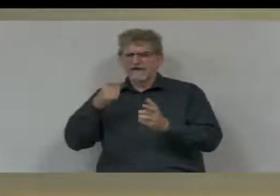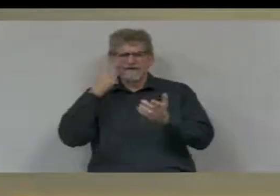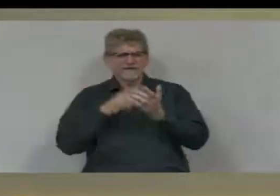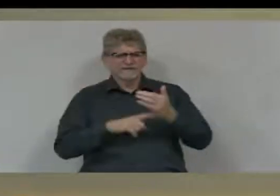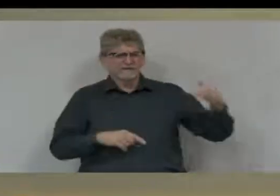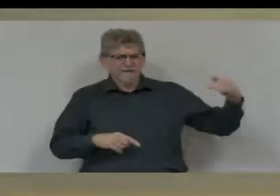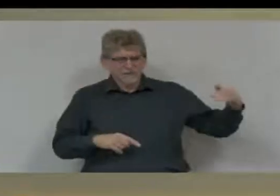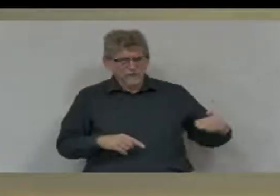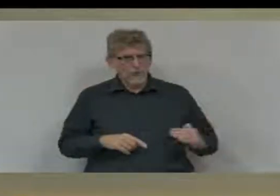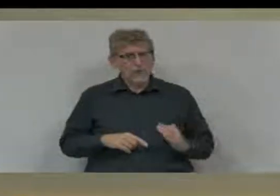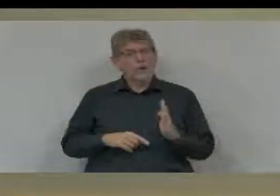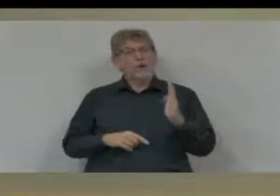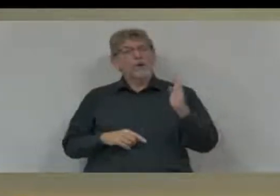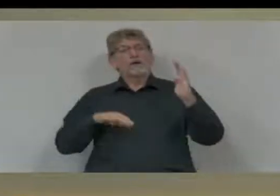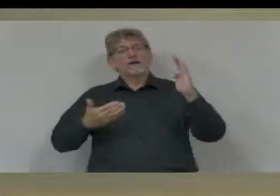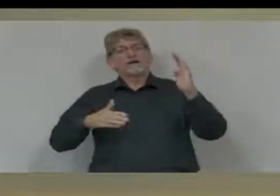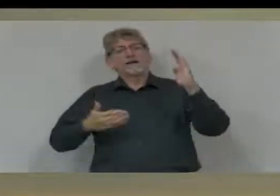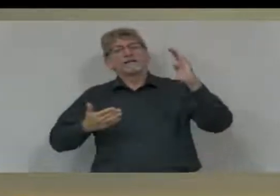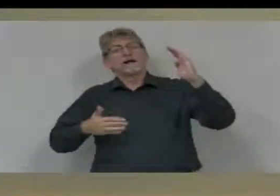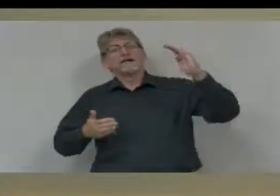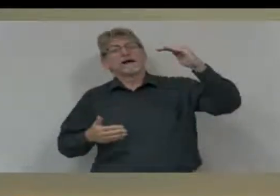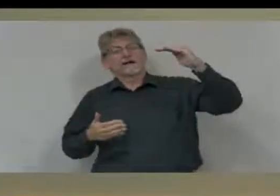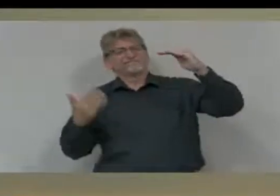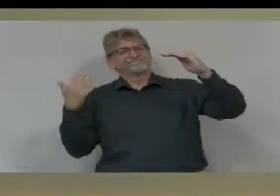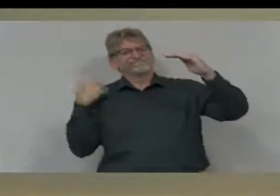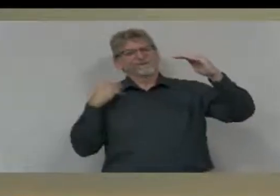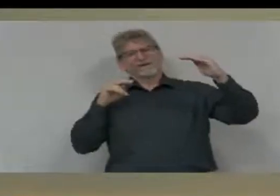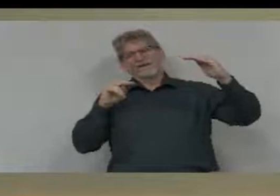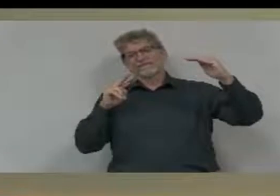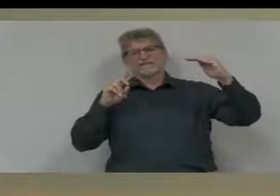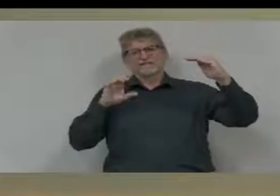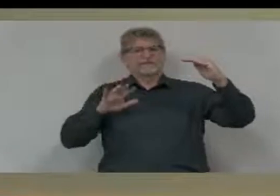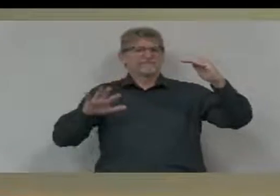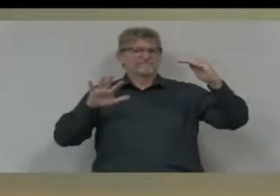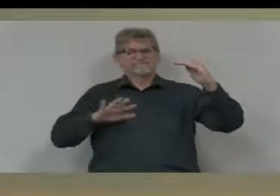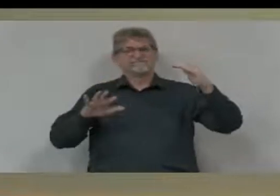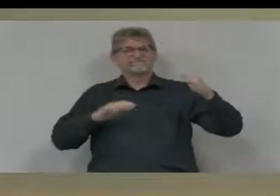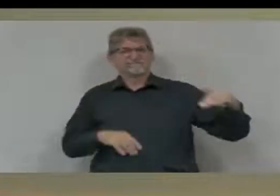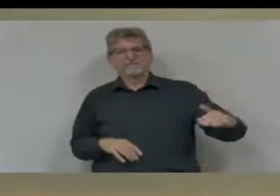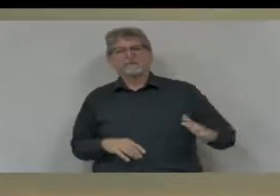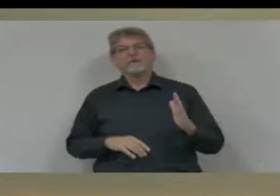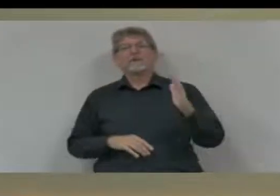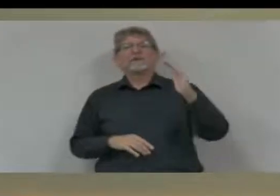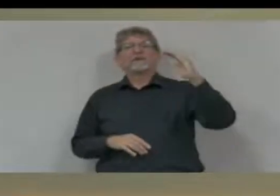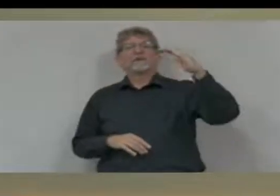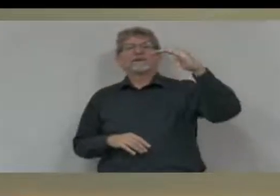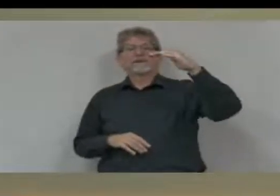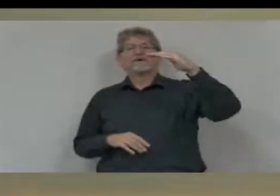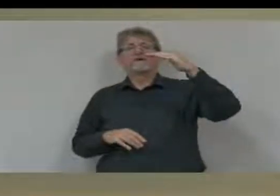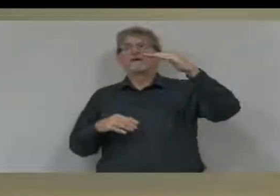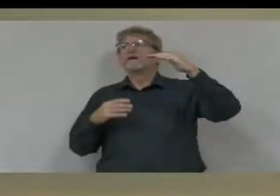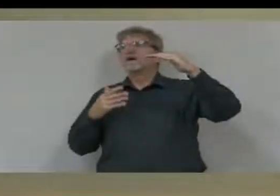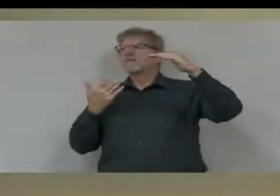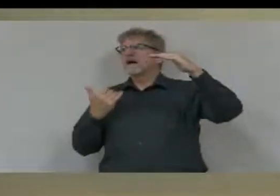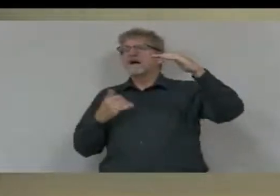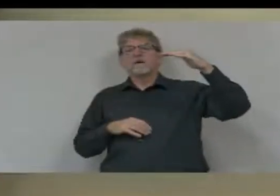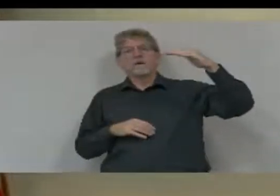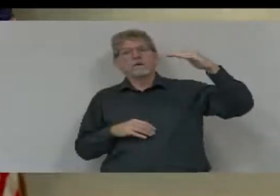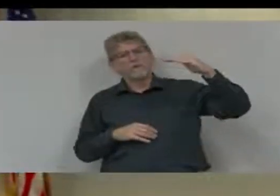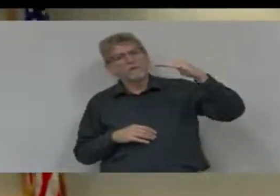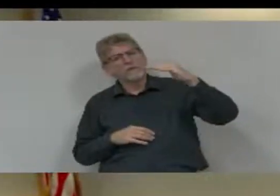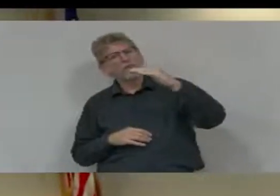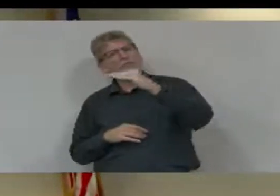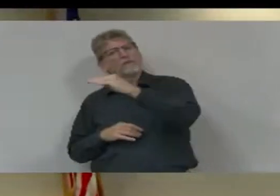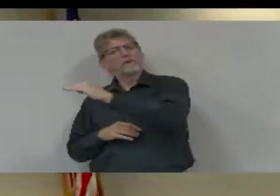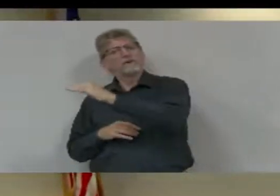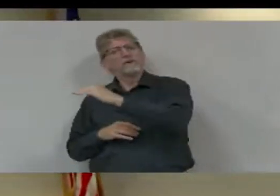increase, of course, during the surge of November, December, and early January. Our rate of